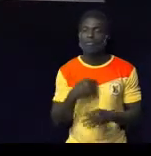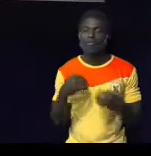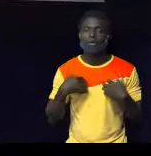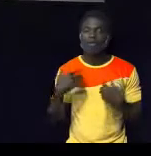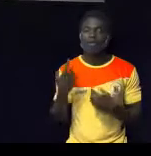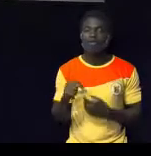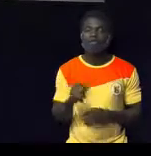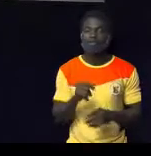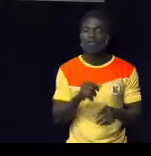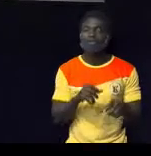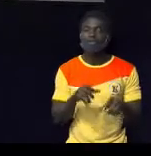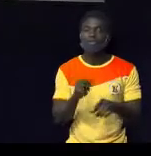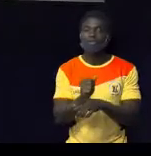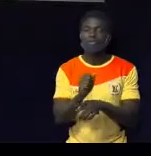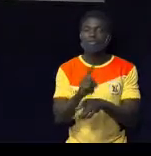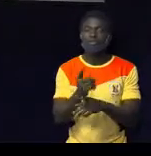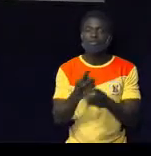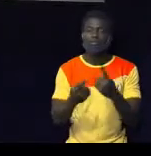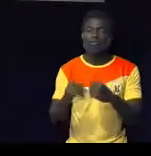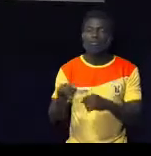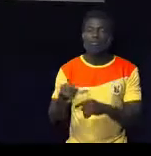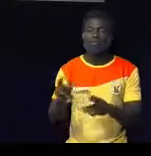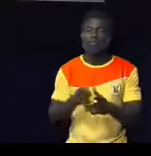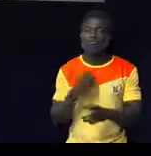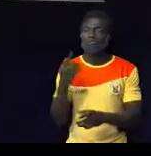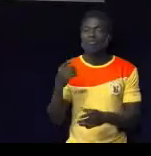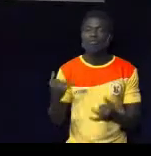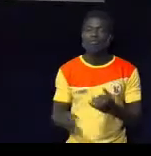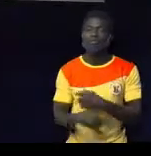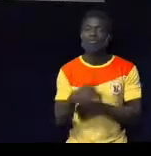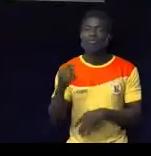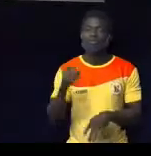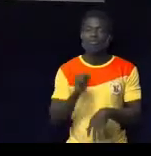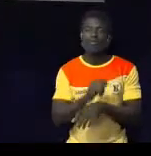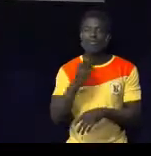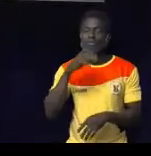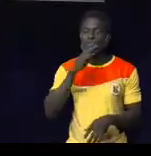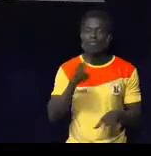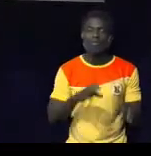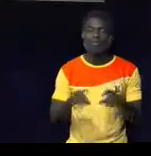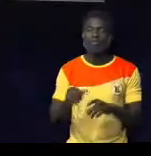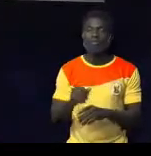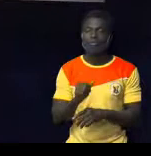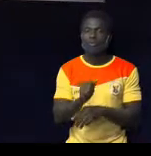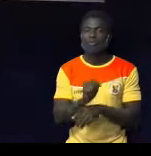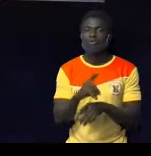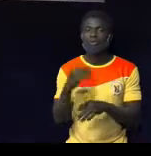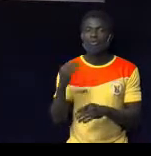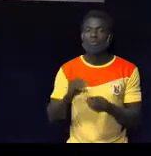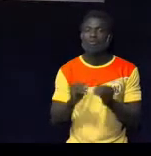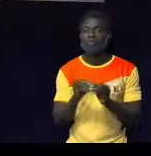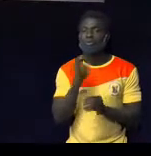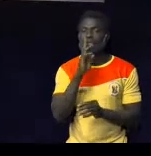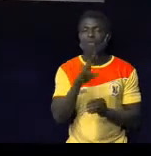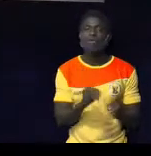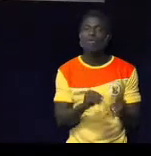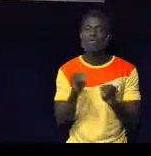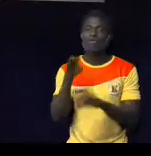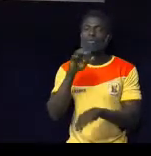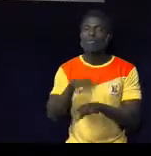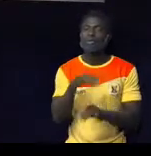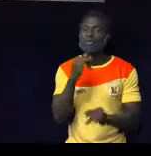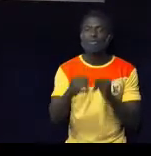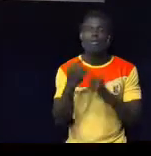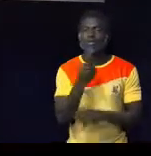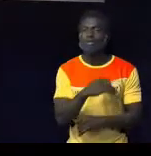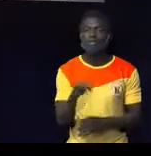we have the adverb coming first. Today, the work must be done. Adverbs of number are usually